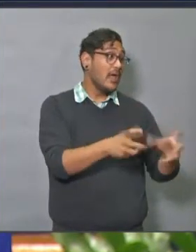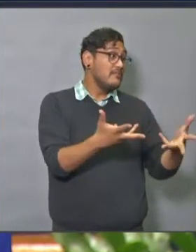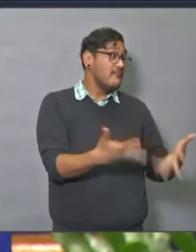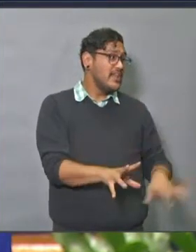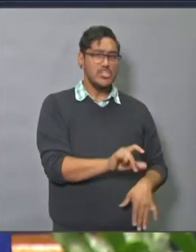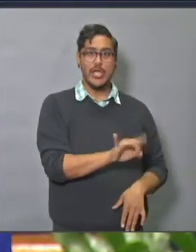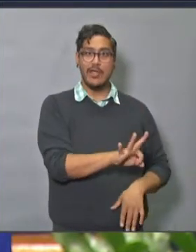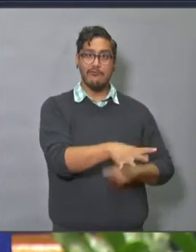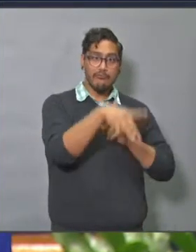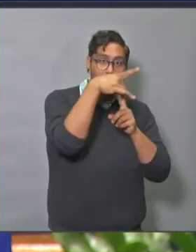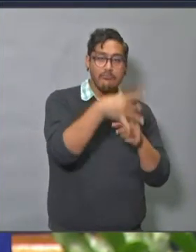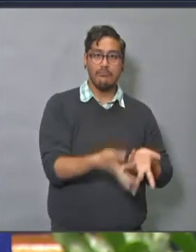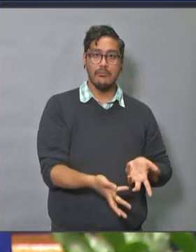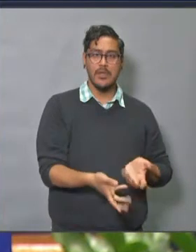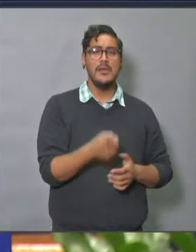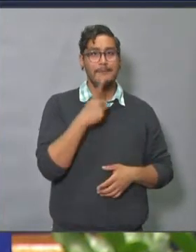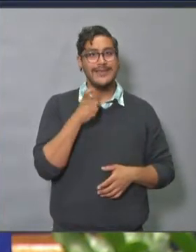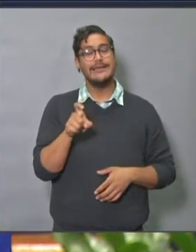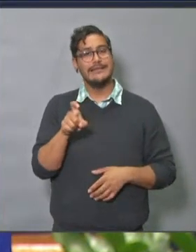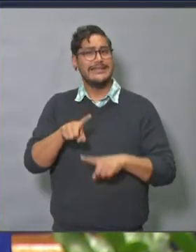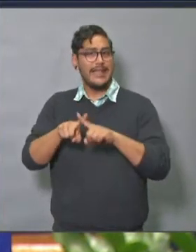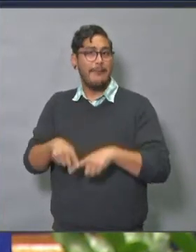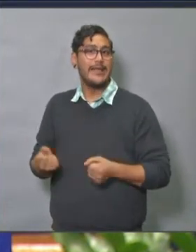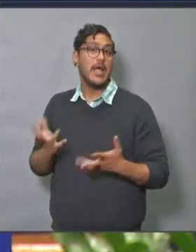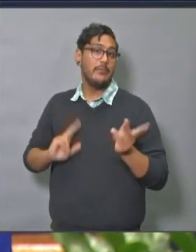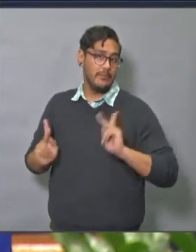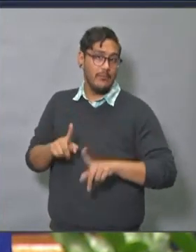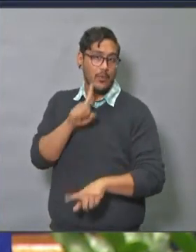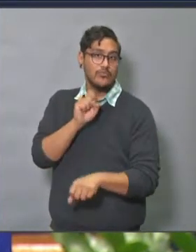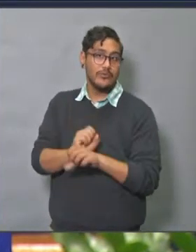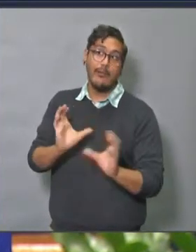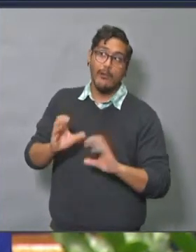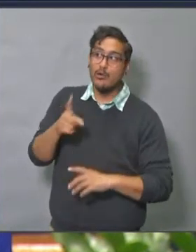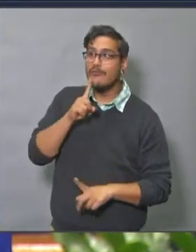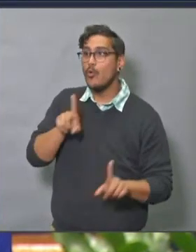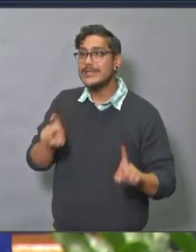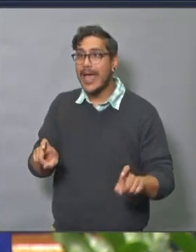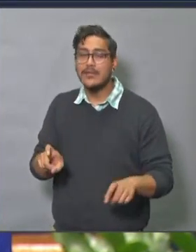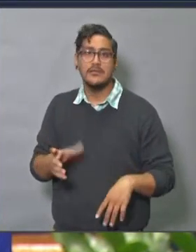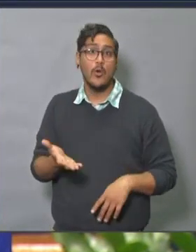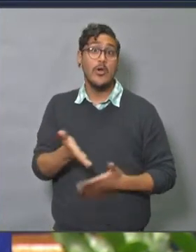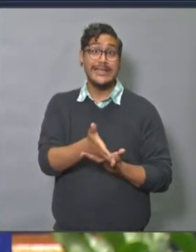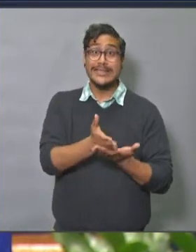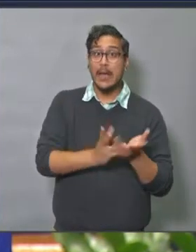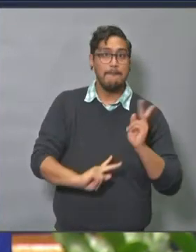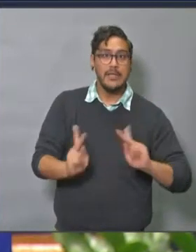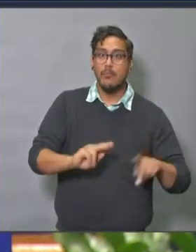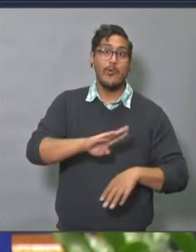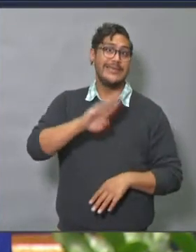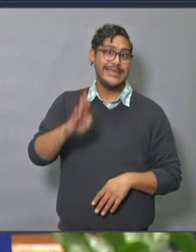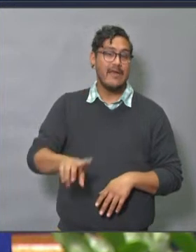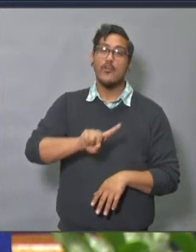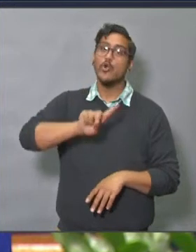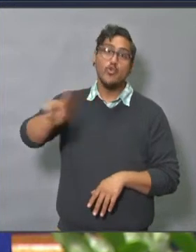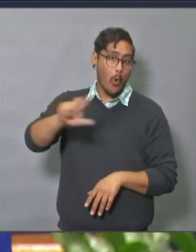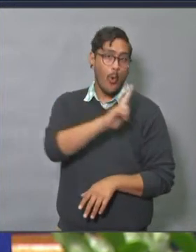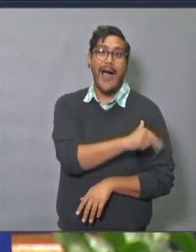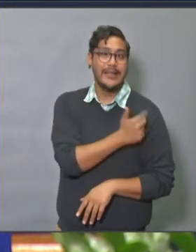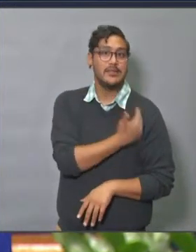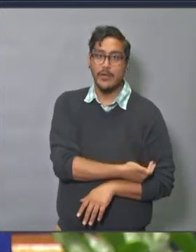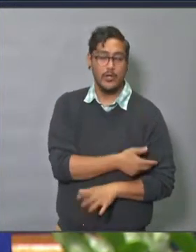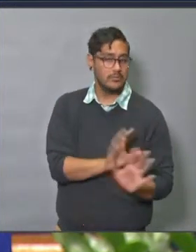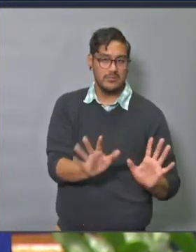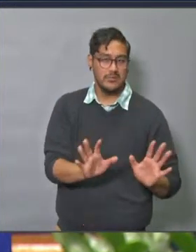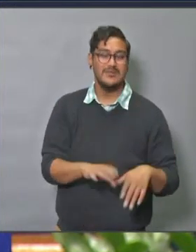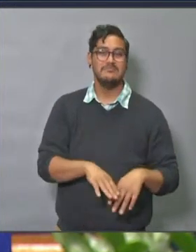on things like how many people are seeking tests or rates among asymptomatic individuals who would never need hospital care. Rather, the model looks